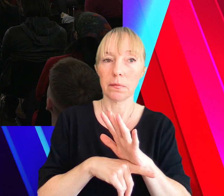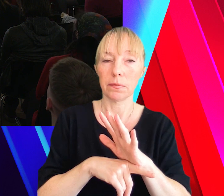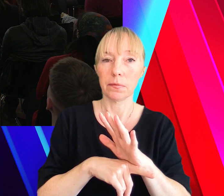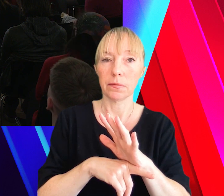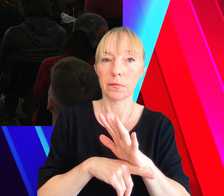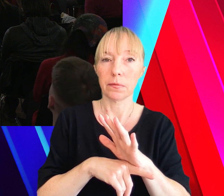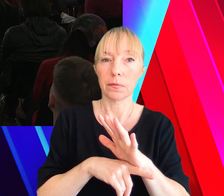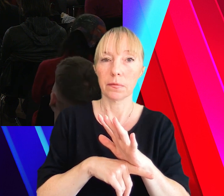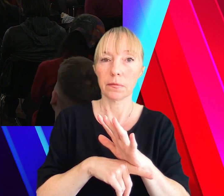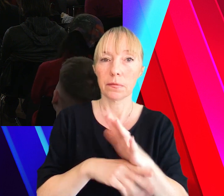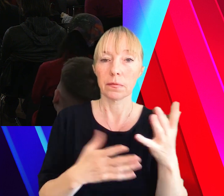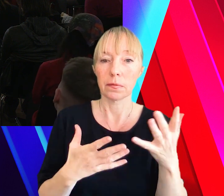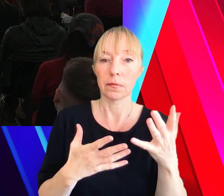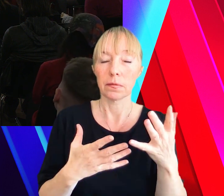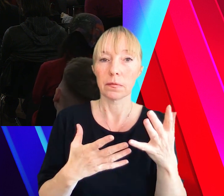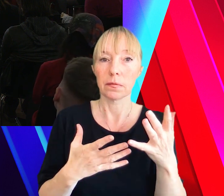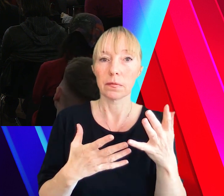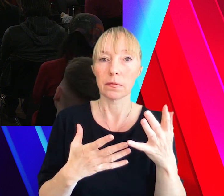just with TV and film, but